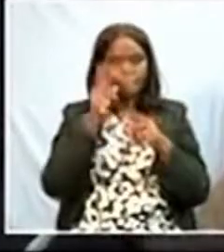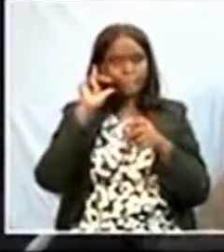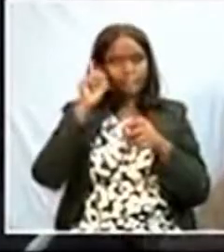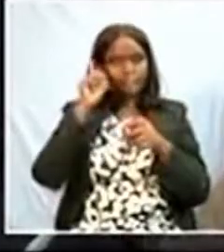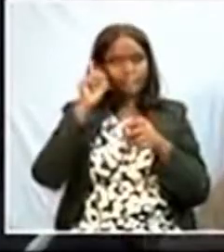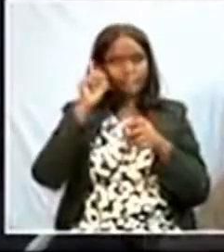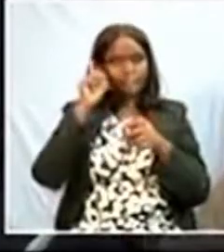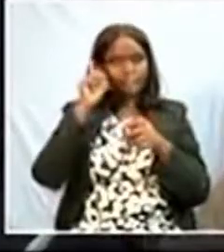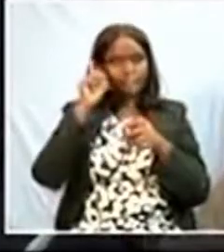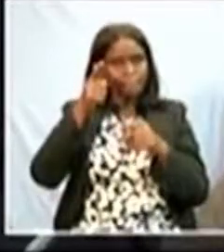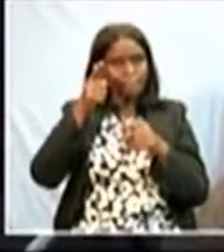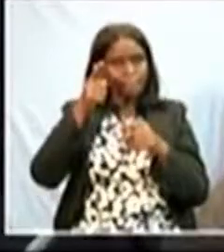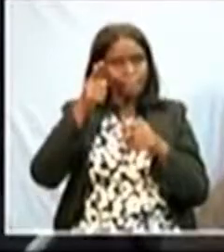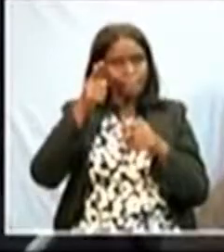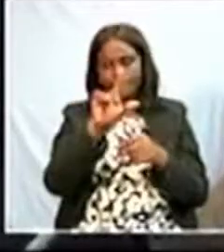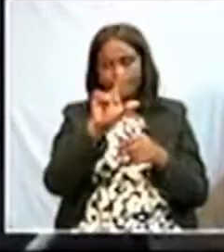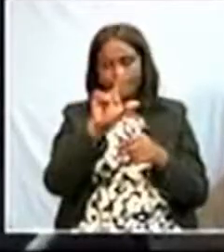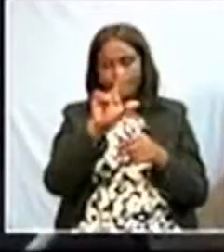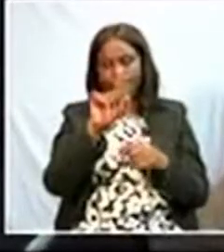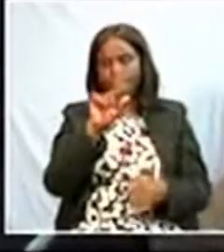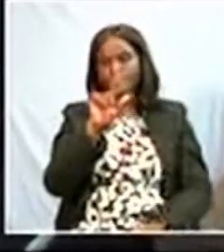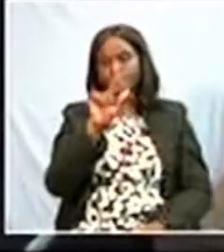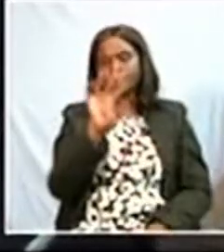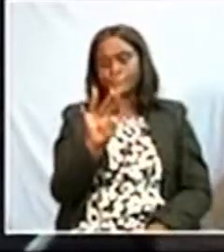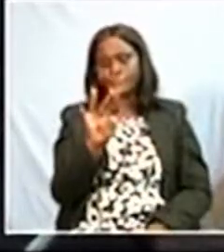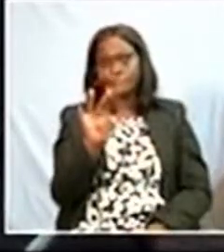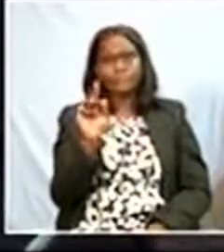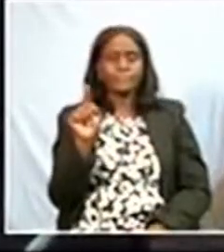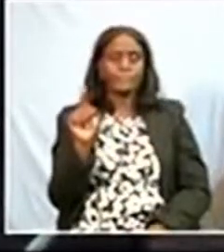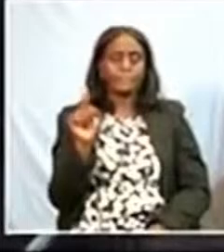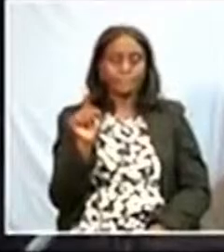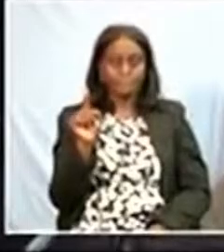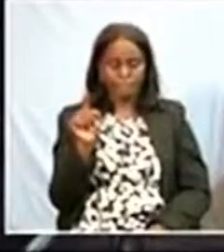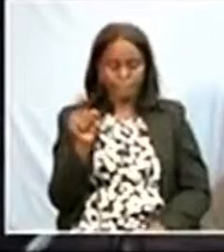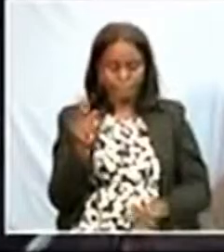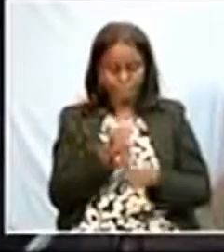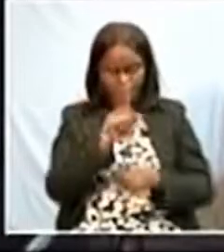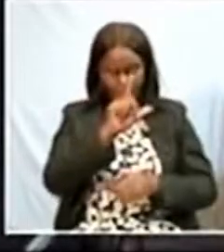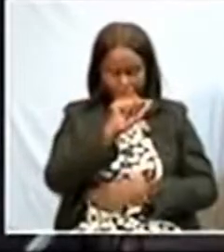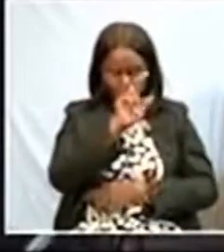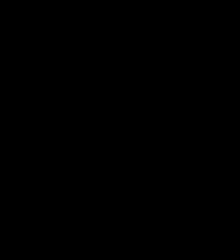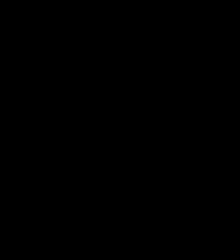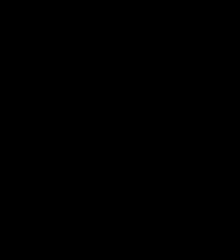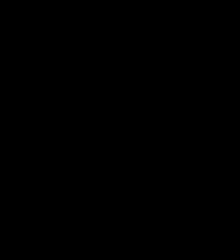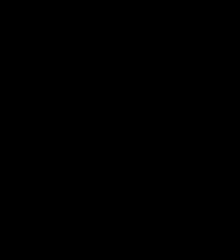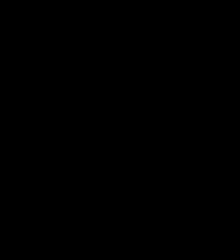17 2024. That's from 2022.